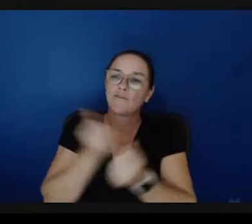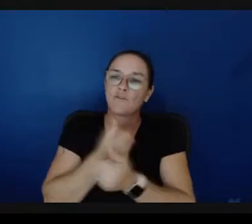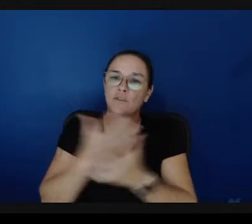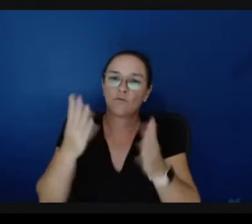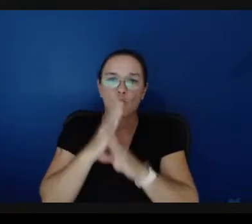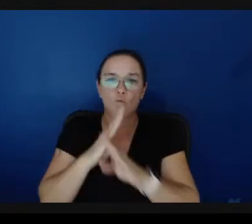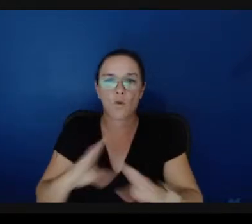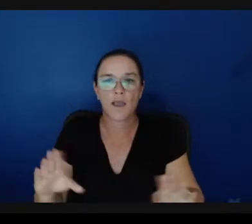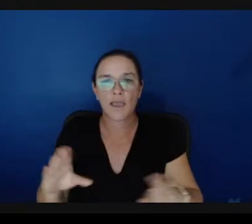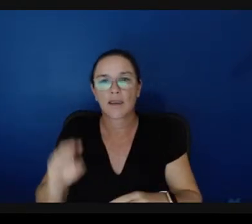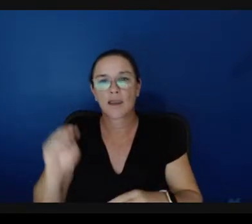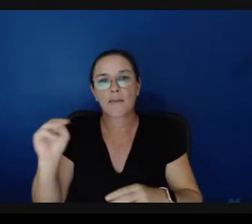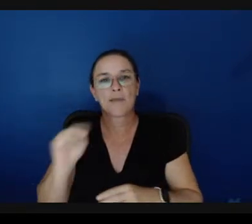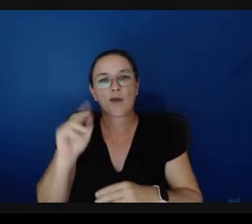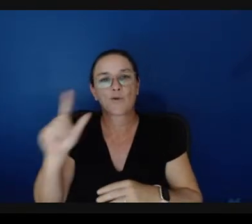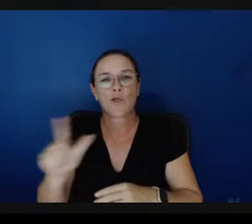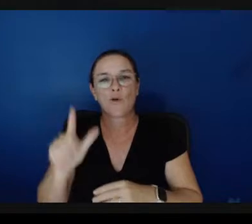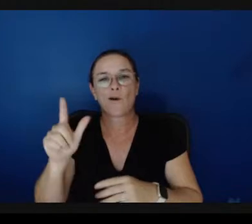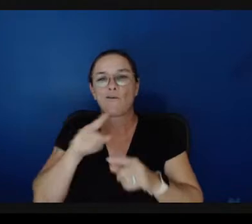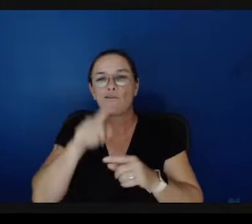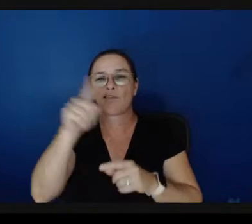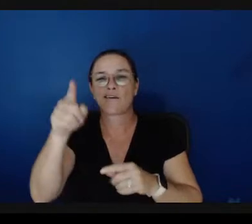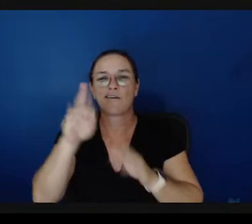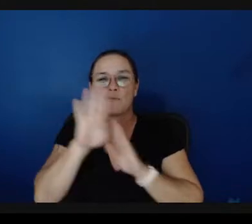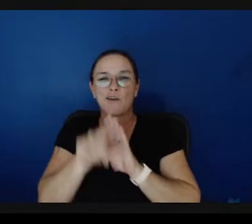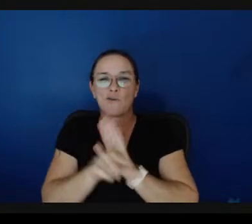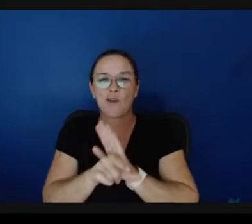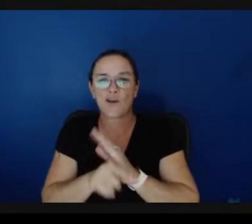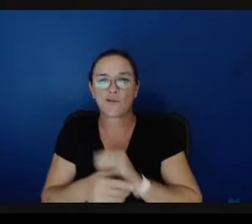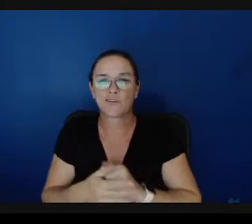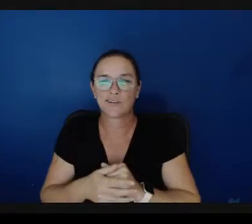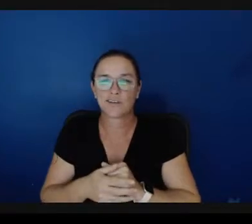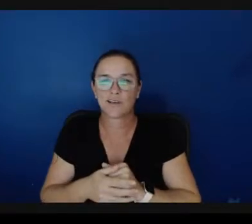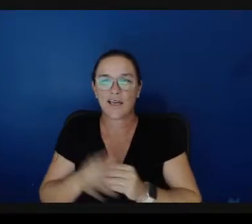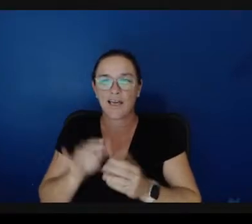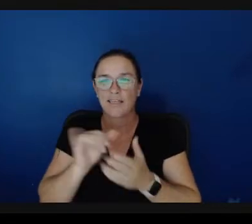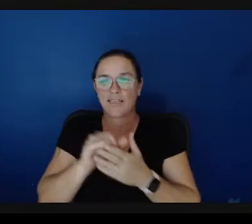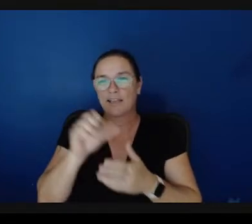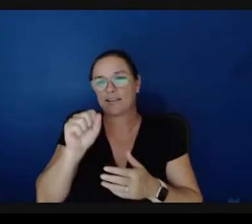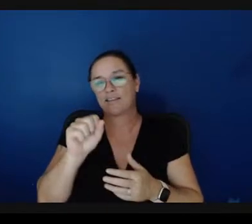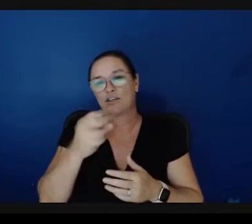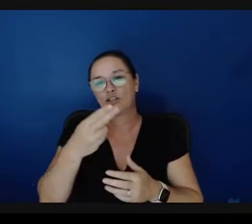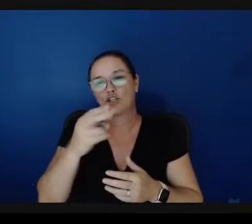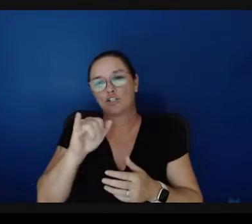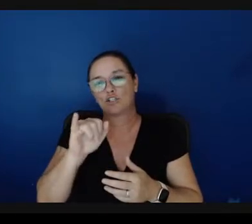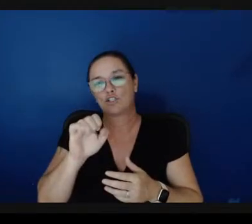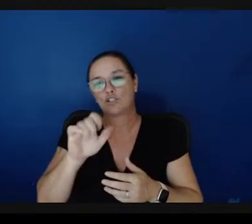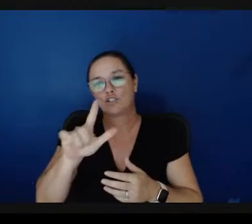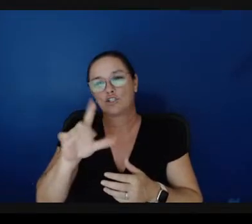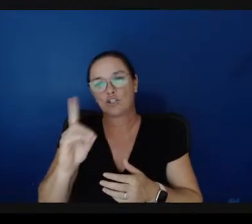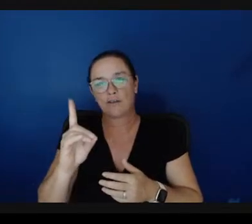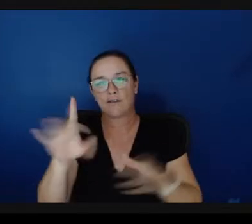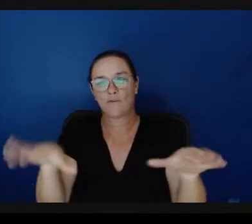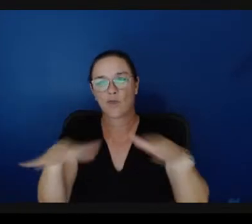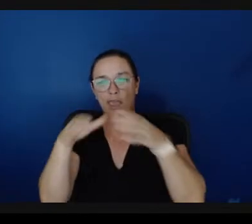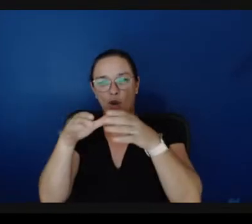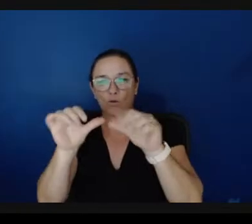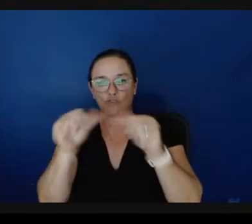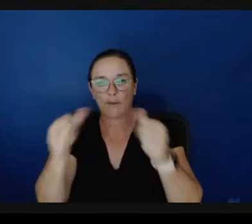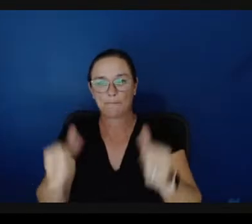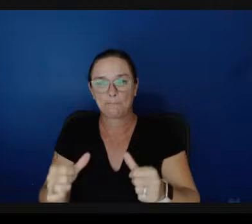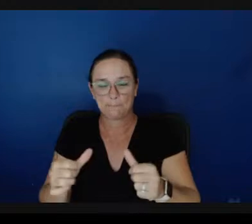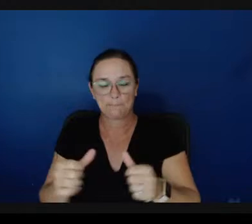and Mauna Loa nicely in the background with its textbook shield volcano shape back there. Beautiful to